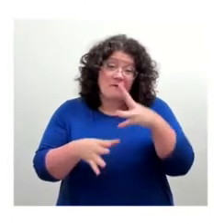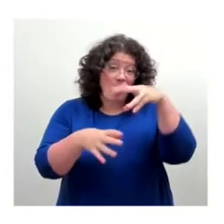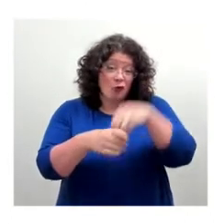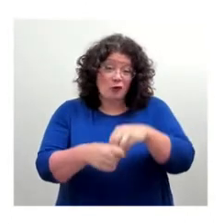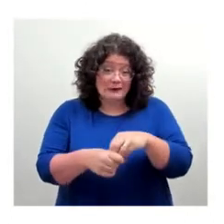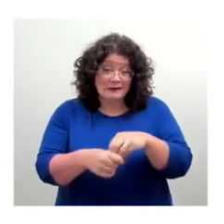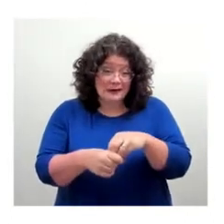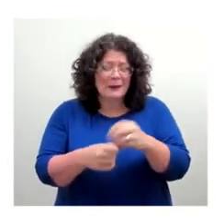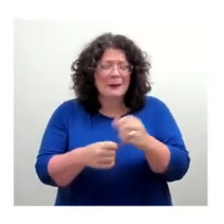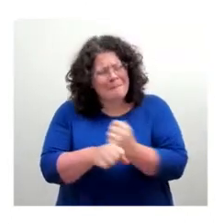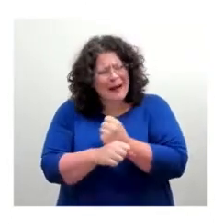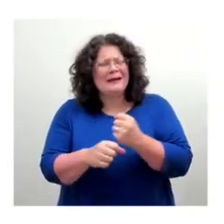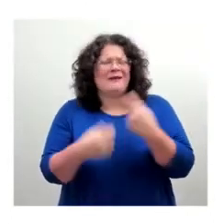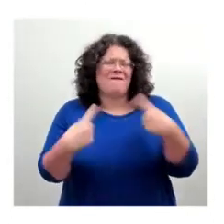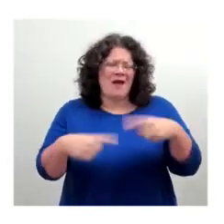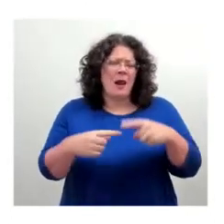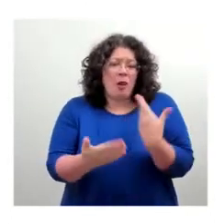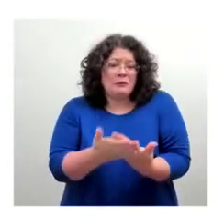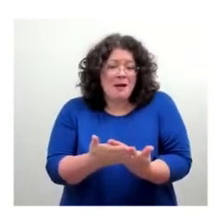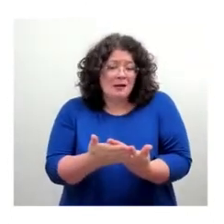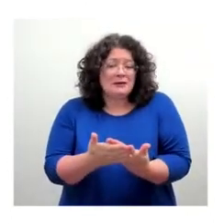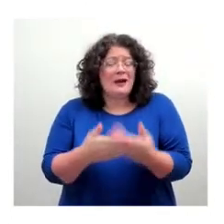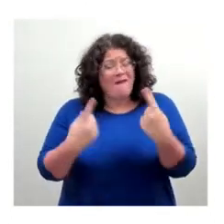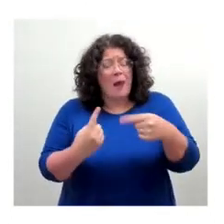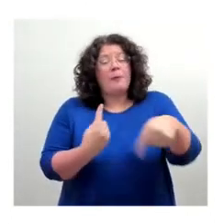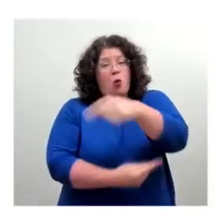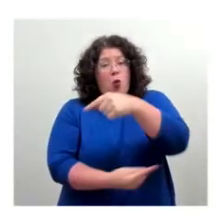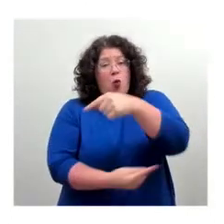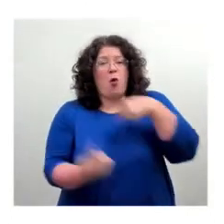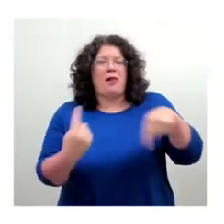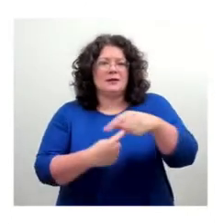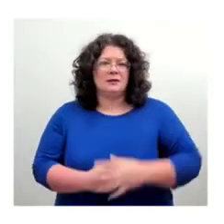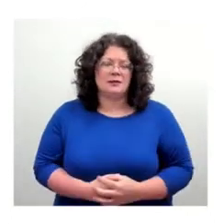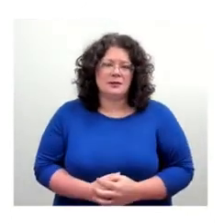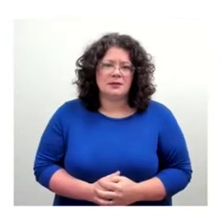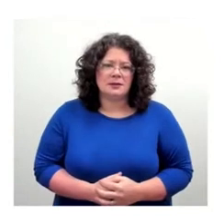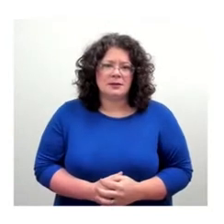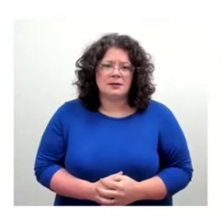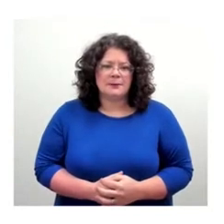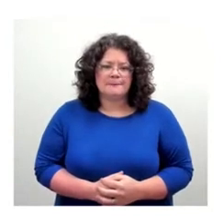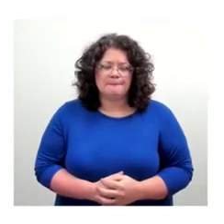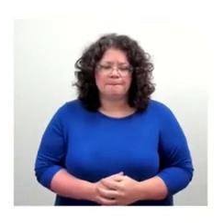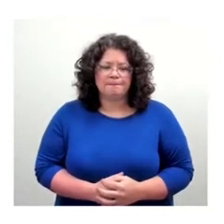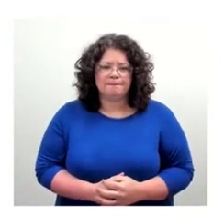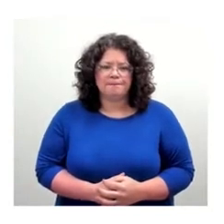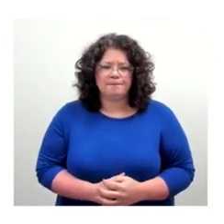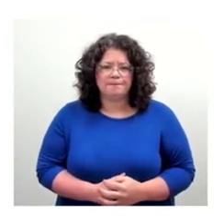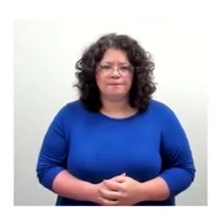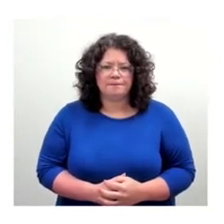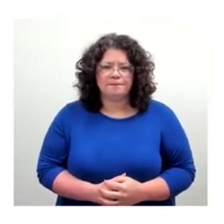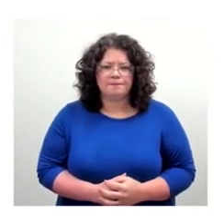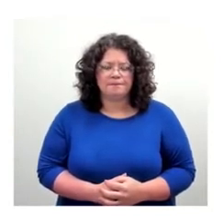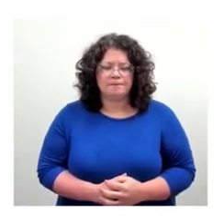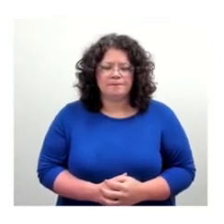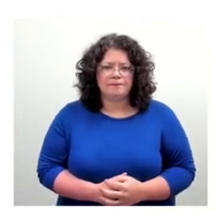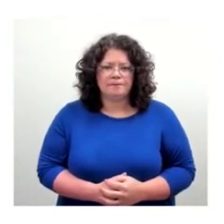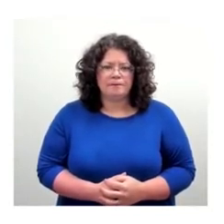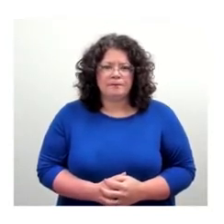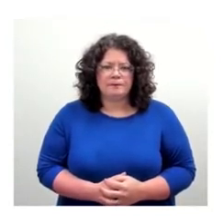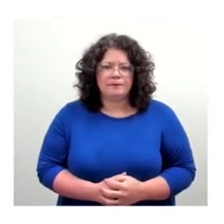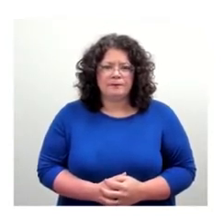First, before I start talking, you need to unmute yourself. I keep reminding myself. Thank you, Stephen. I think that was great. And we've